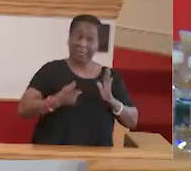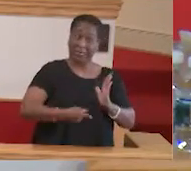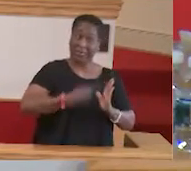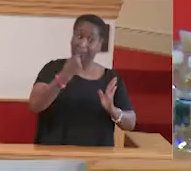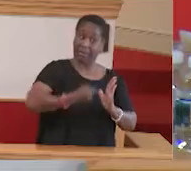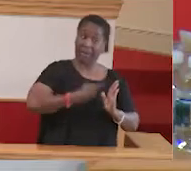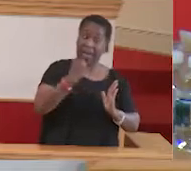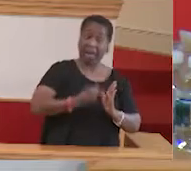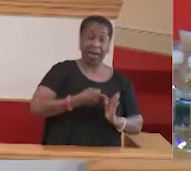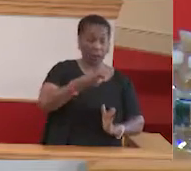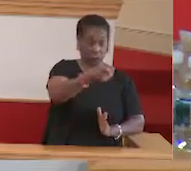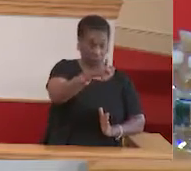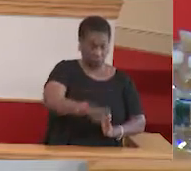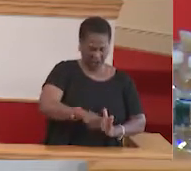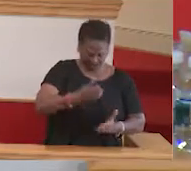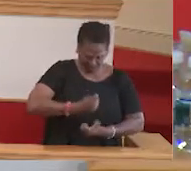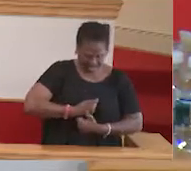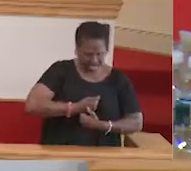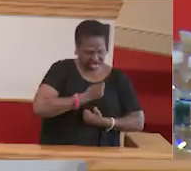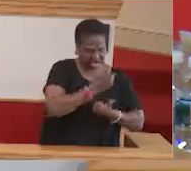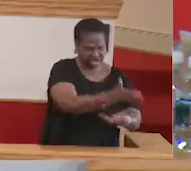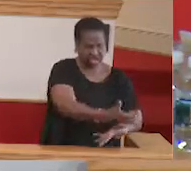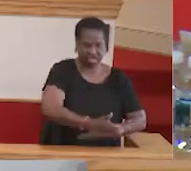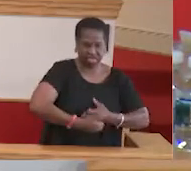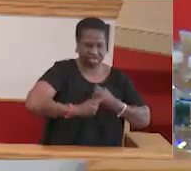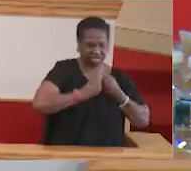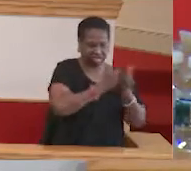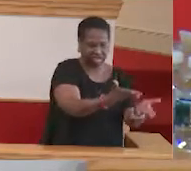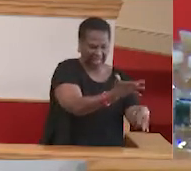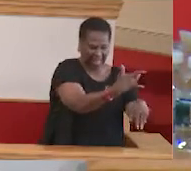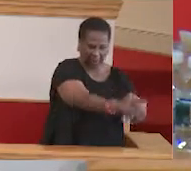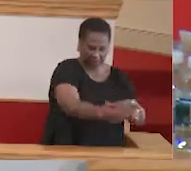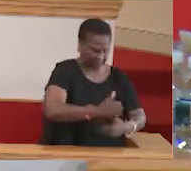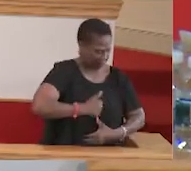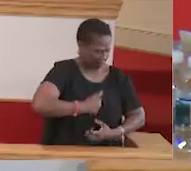Sometimes you have to be emptied in order to be filled.